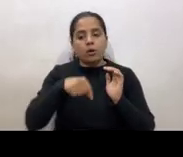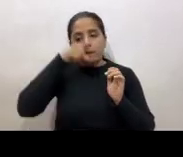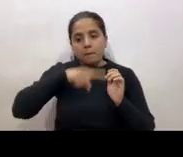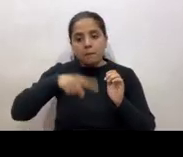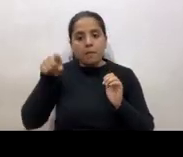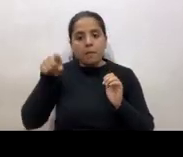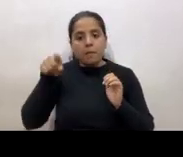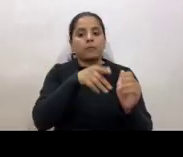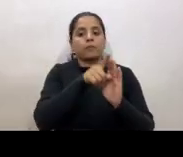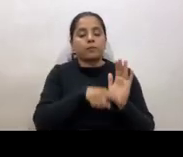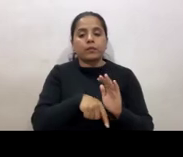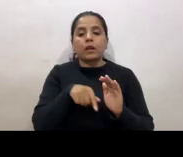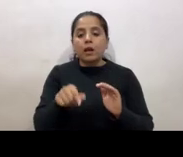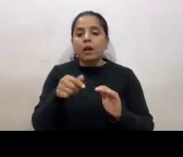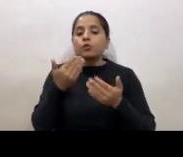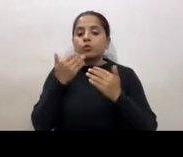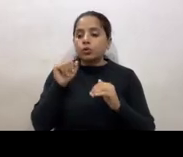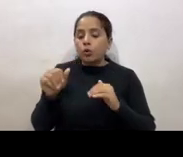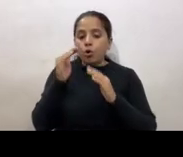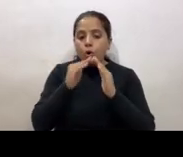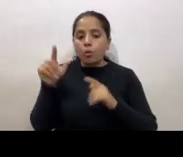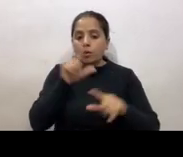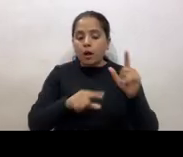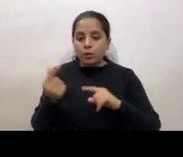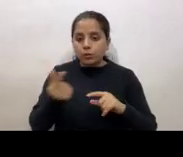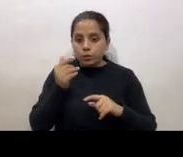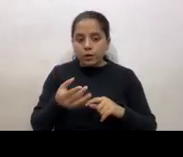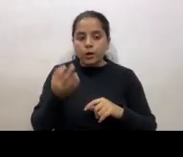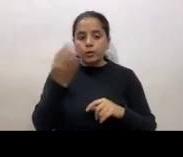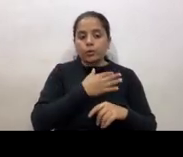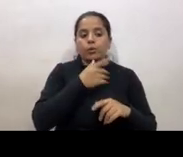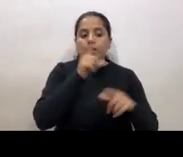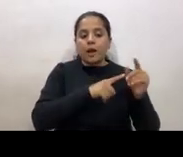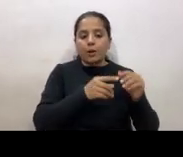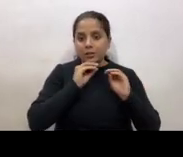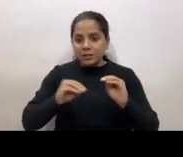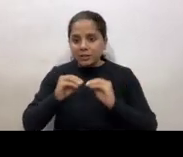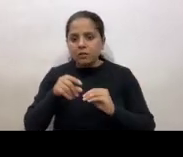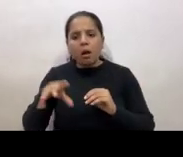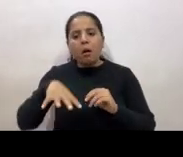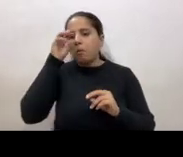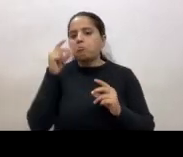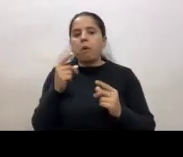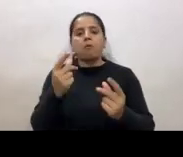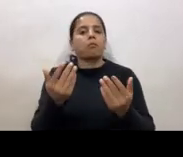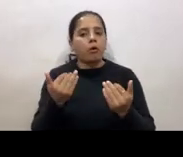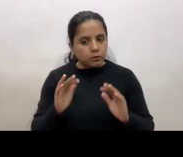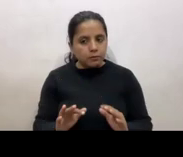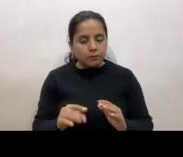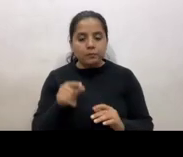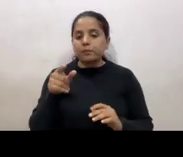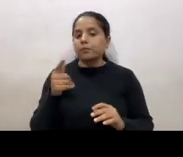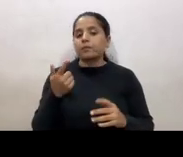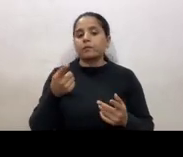mentioning using students' home language to introduce new languages to the students. All right. So instead